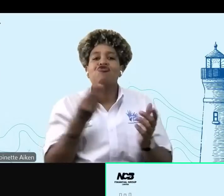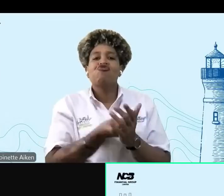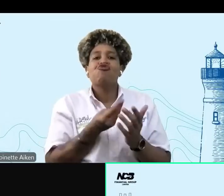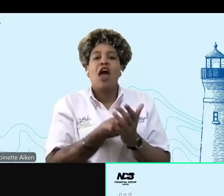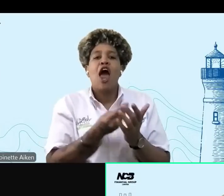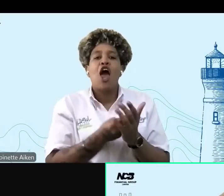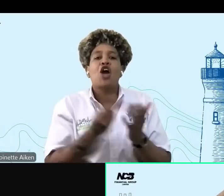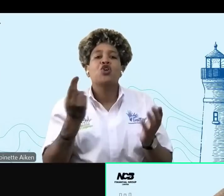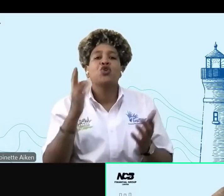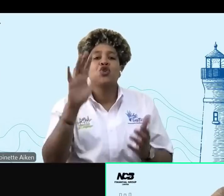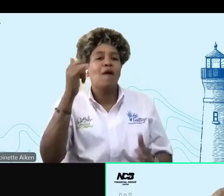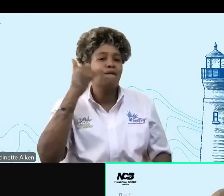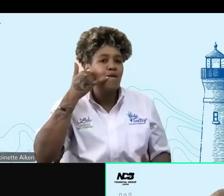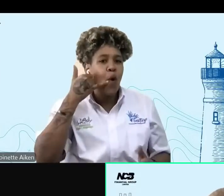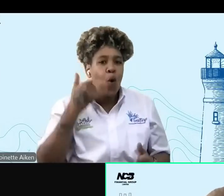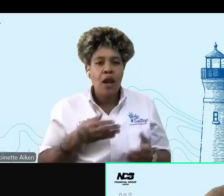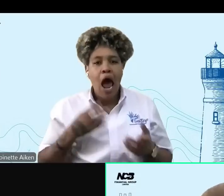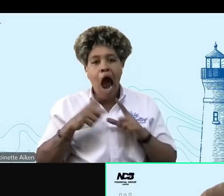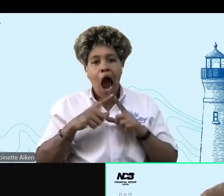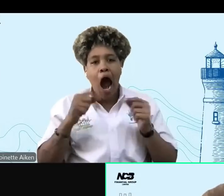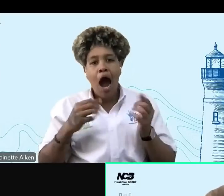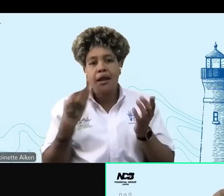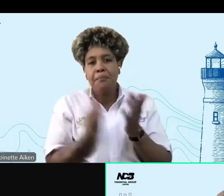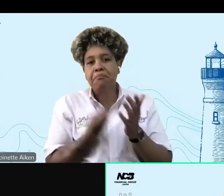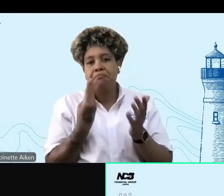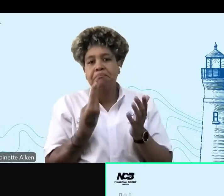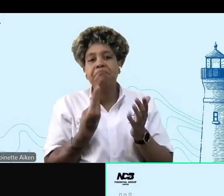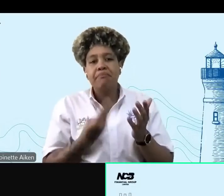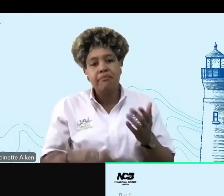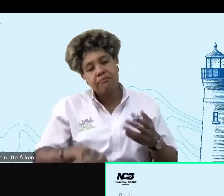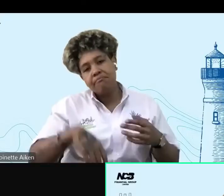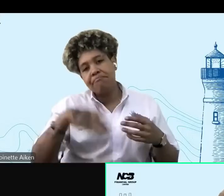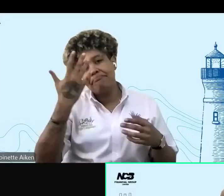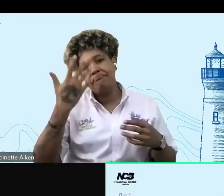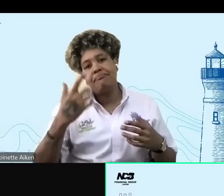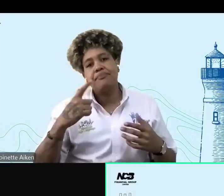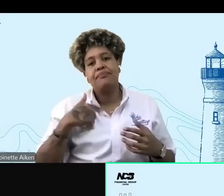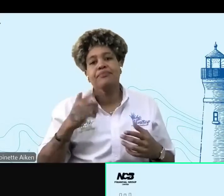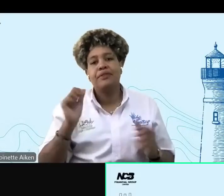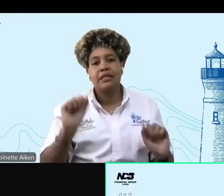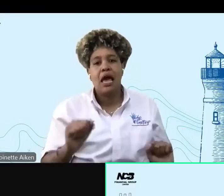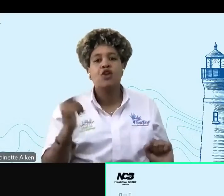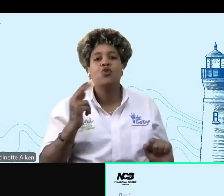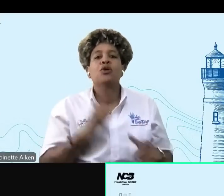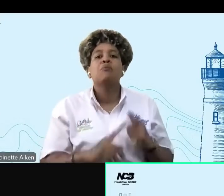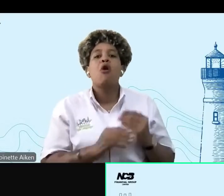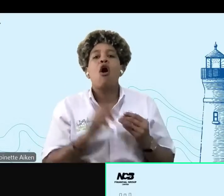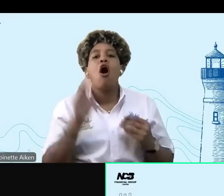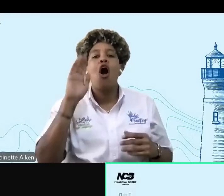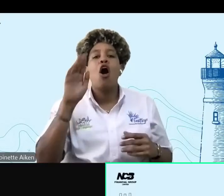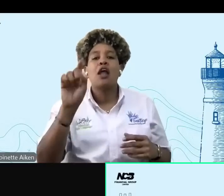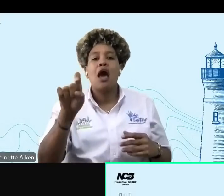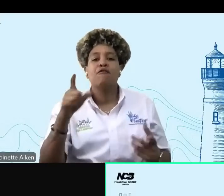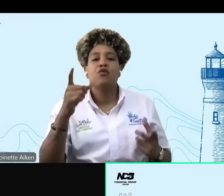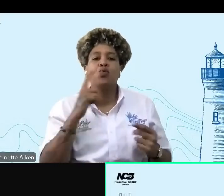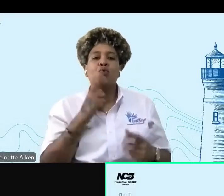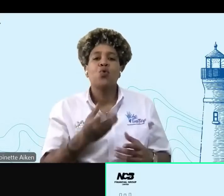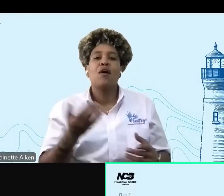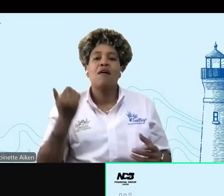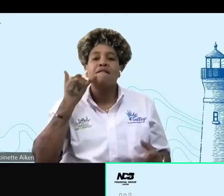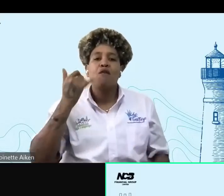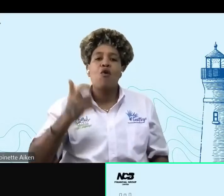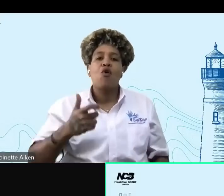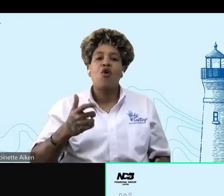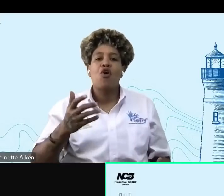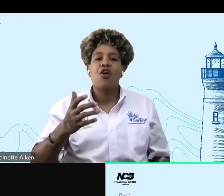transactions using their mobile phone, an Android phone or an Android device. And all you have to do is hold the phone up